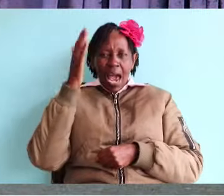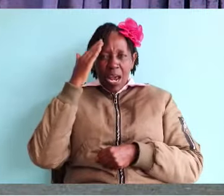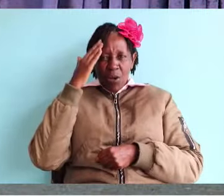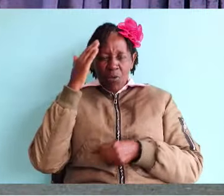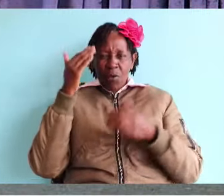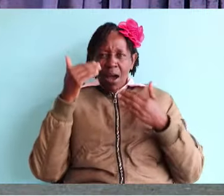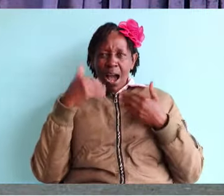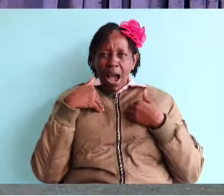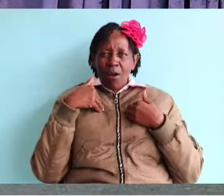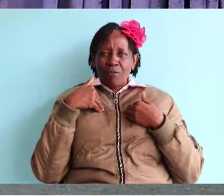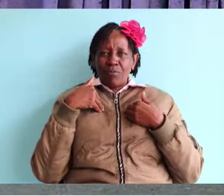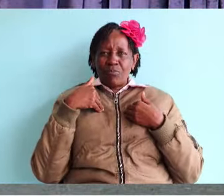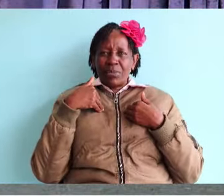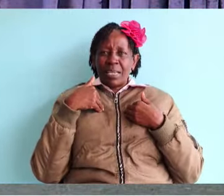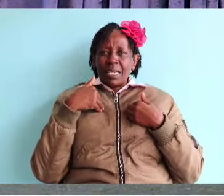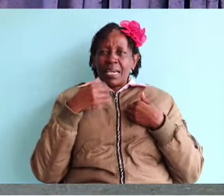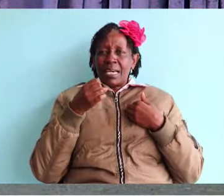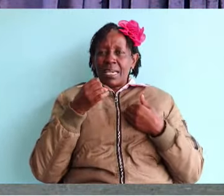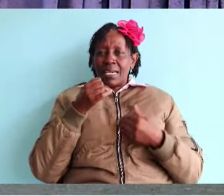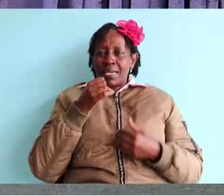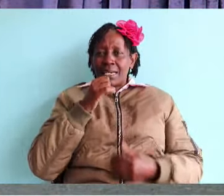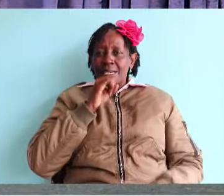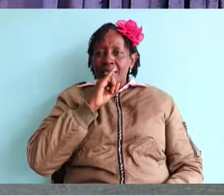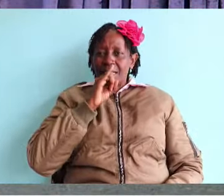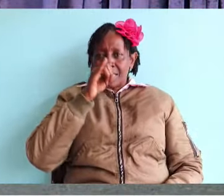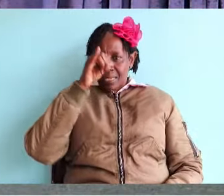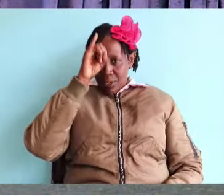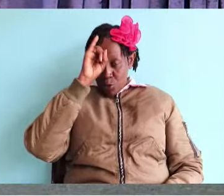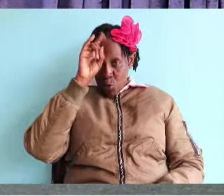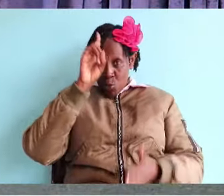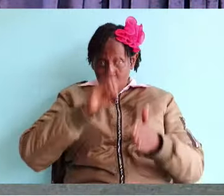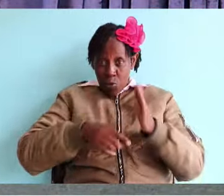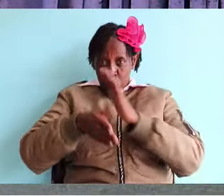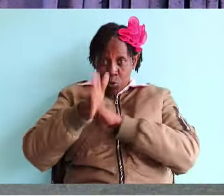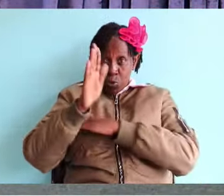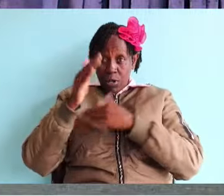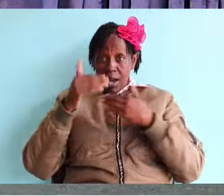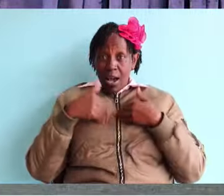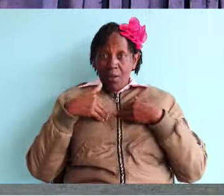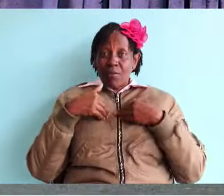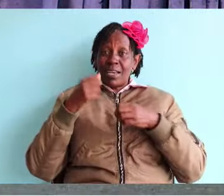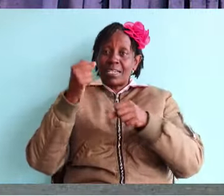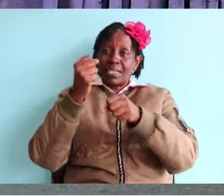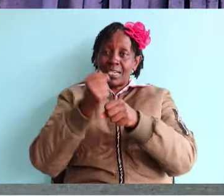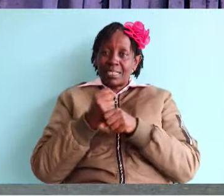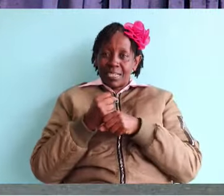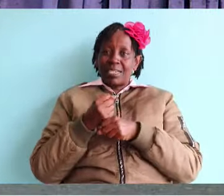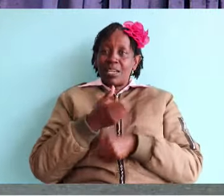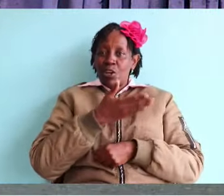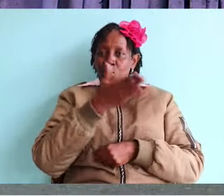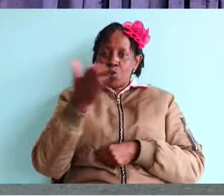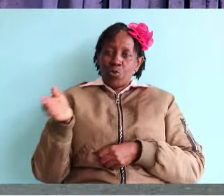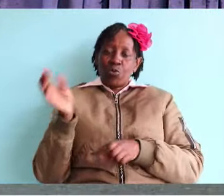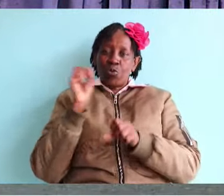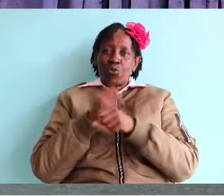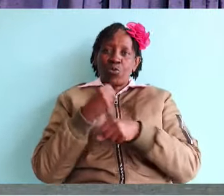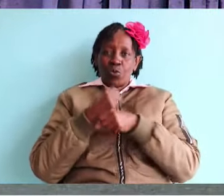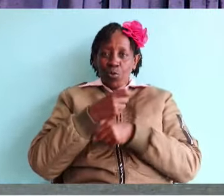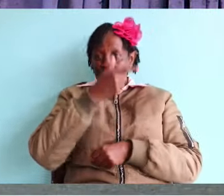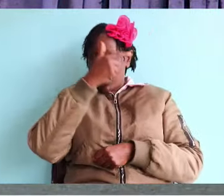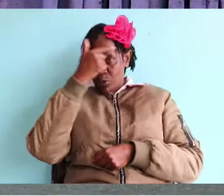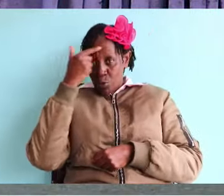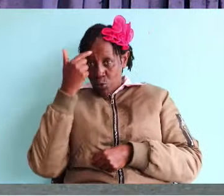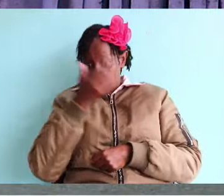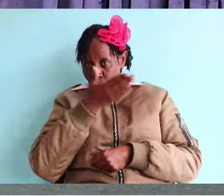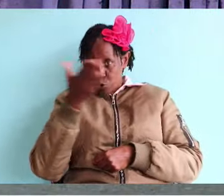not ignore whatever God has entrusted to you to do. And you will also be part of